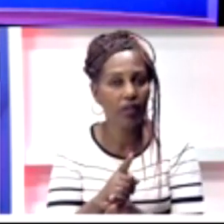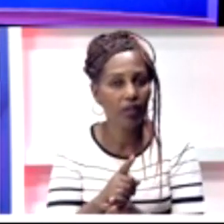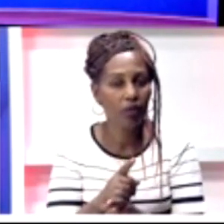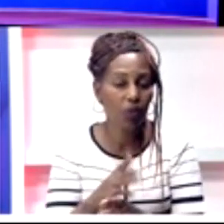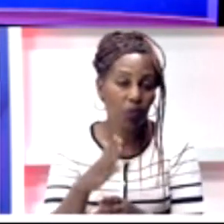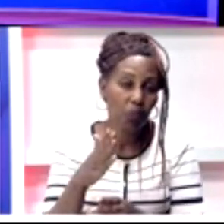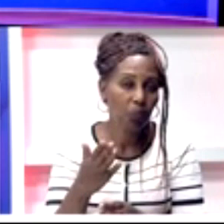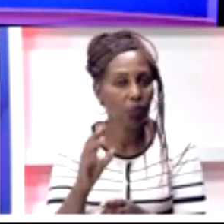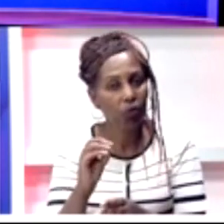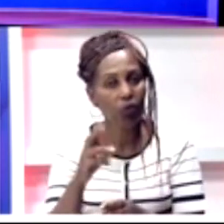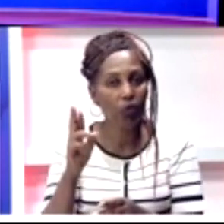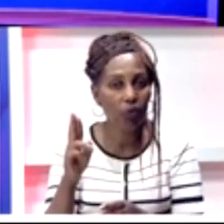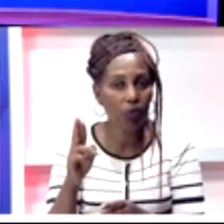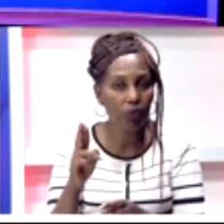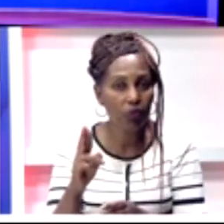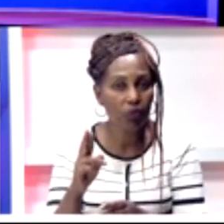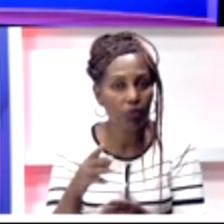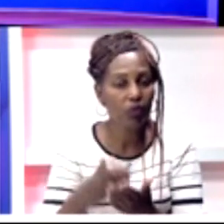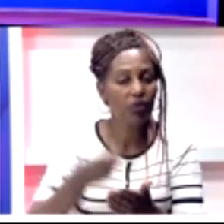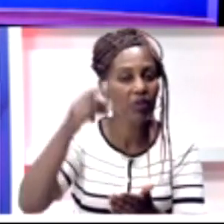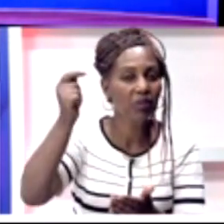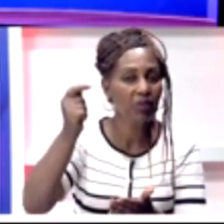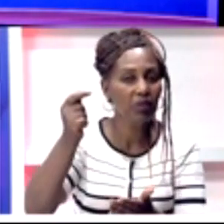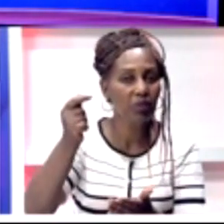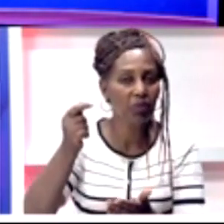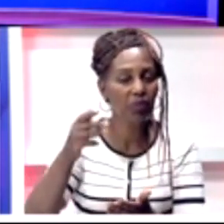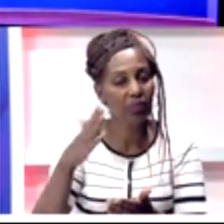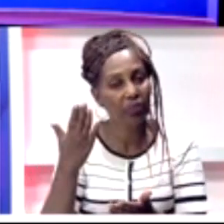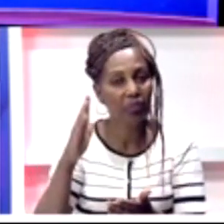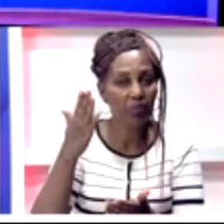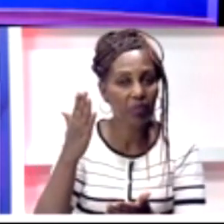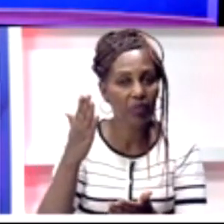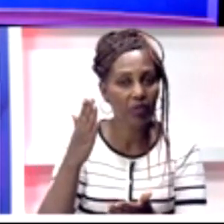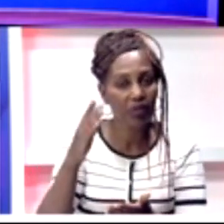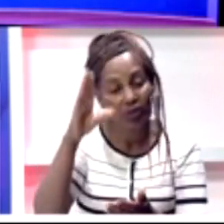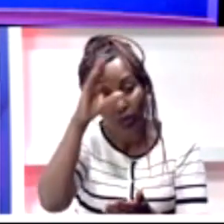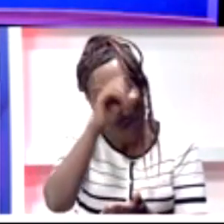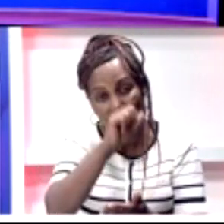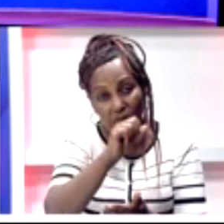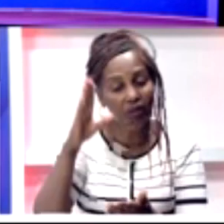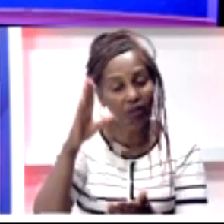expensive? Or does it tell us doubt or unsure,